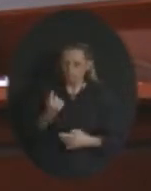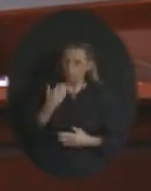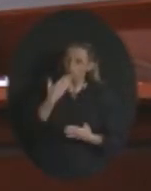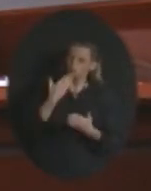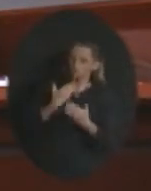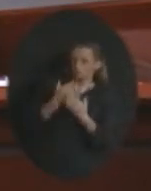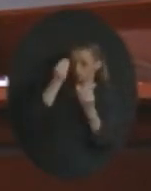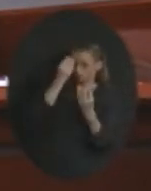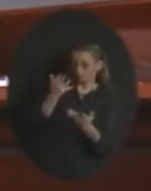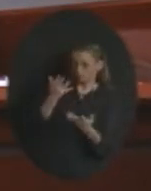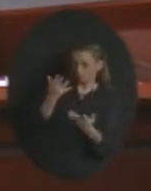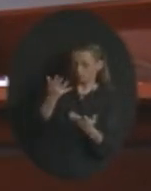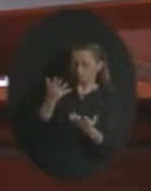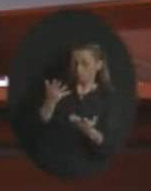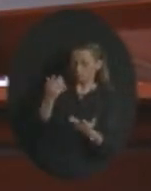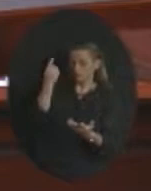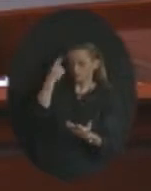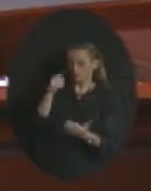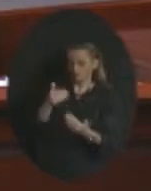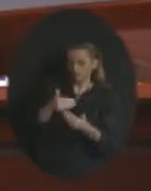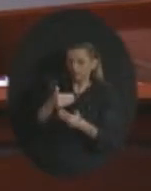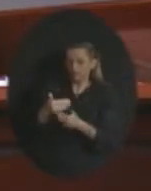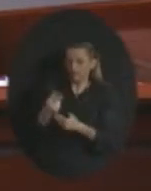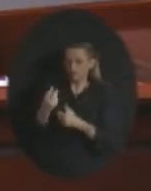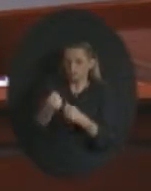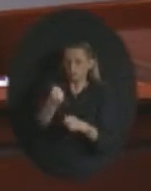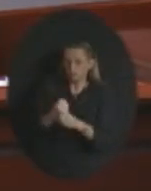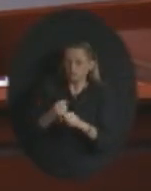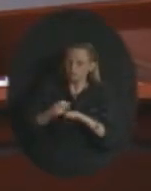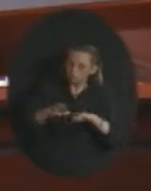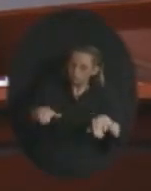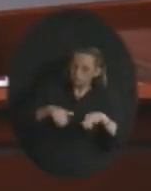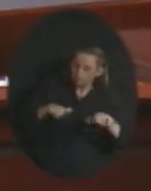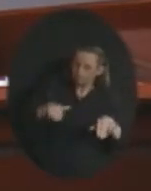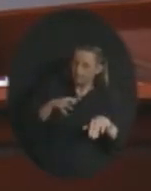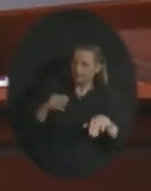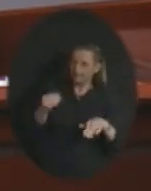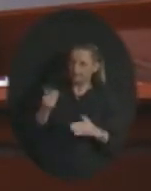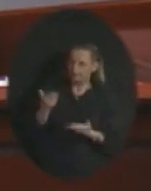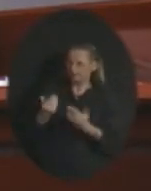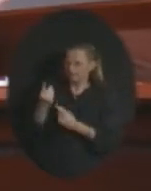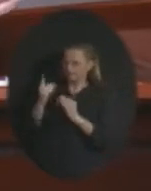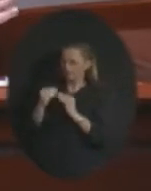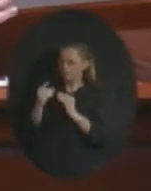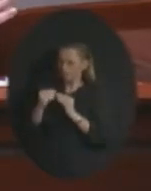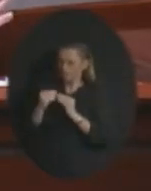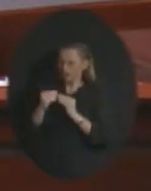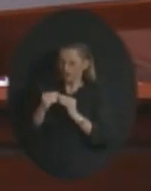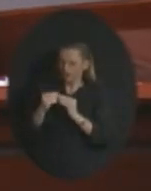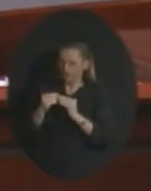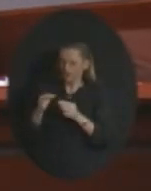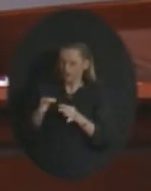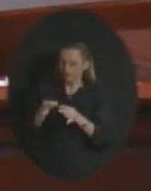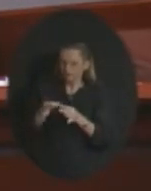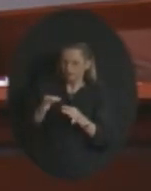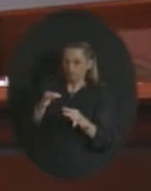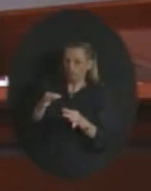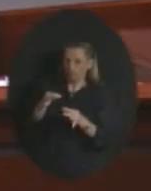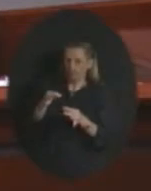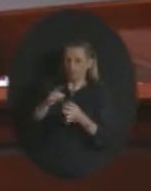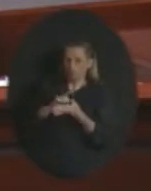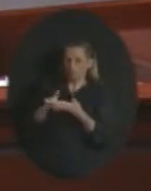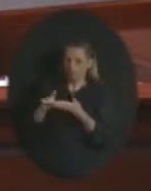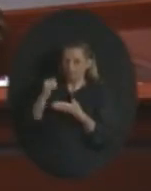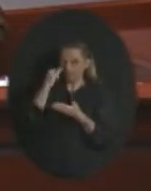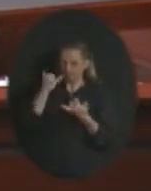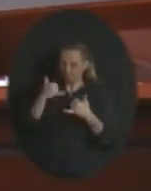can share with you that for the next 2 years, swimming and maybe another activity have been moved back 1 week. And so if we're still in